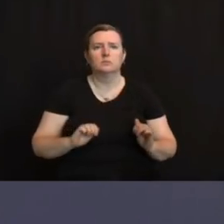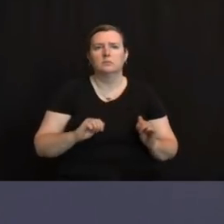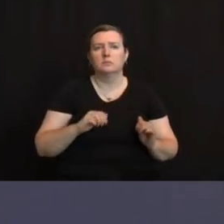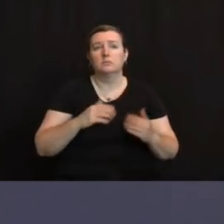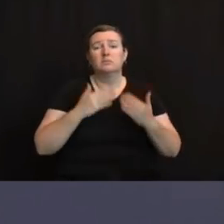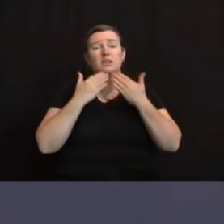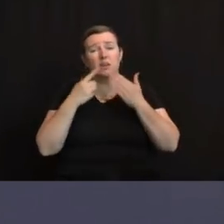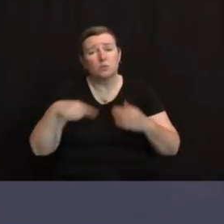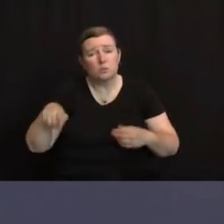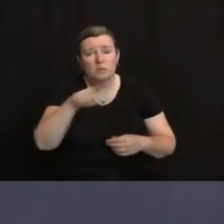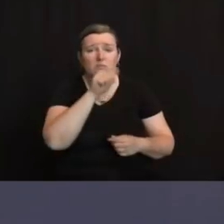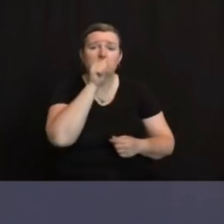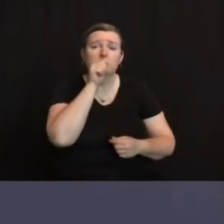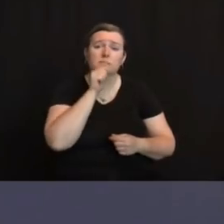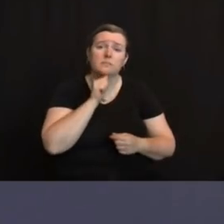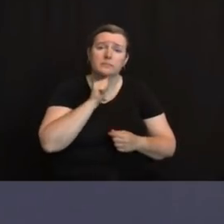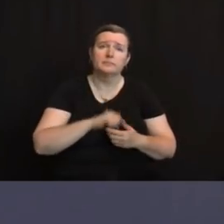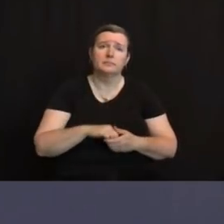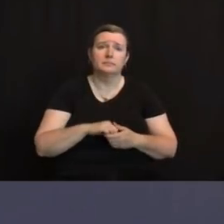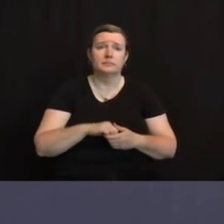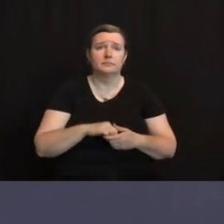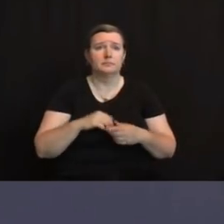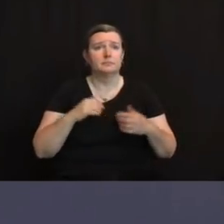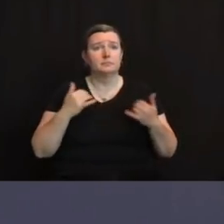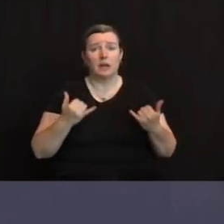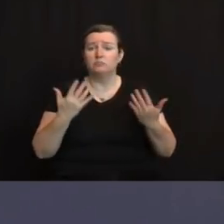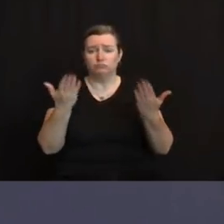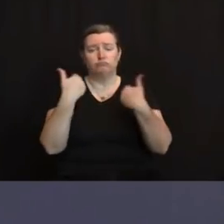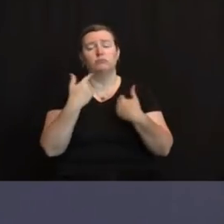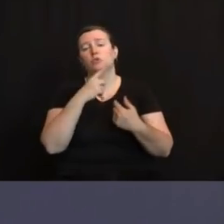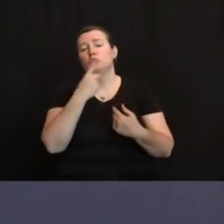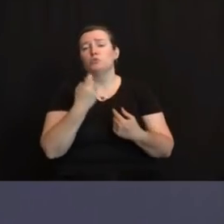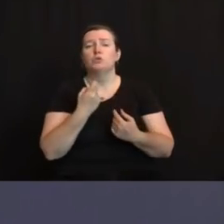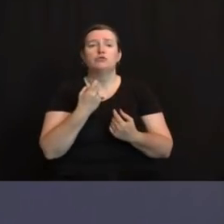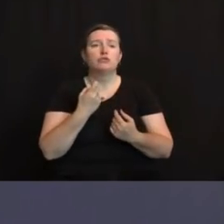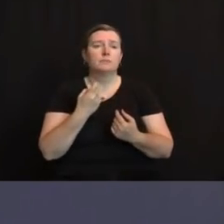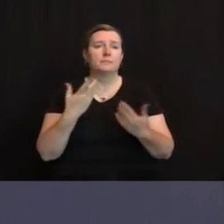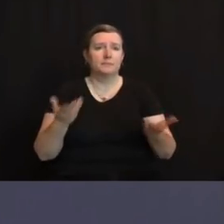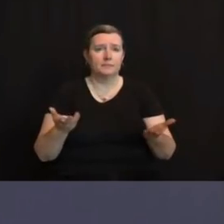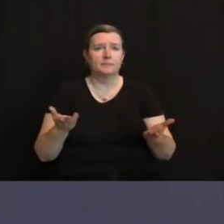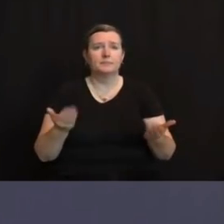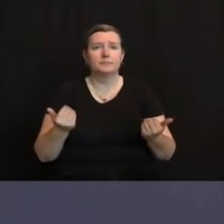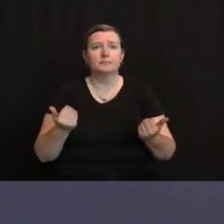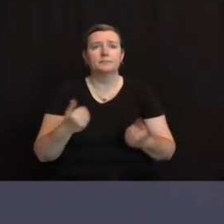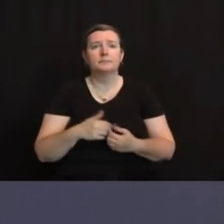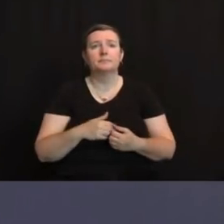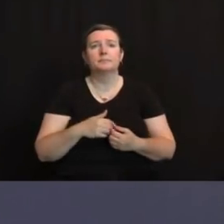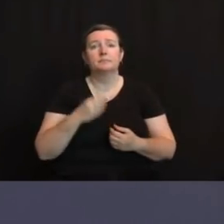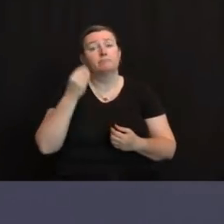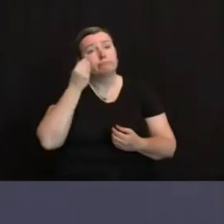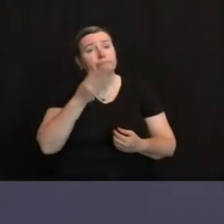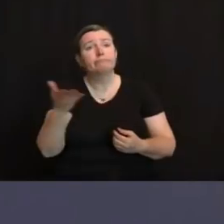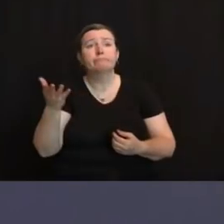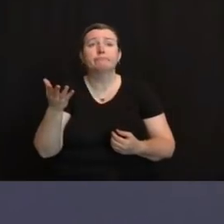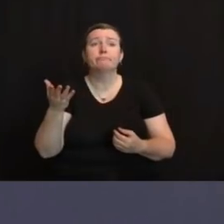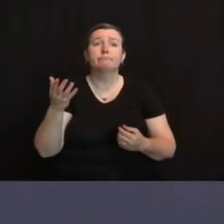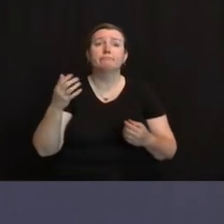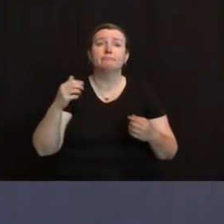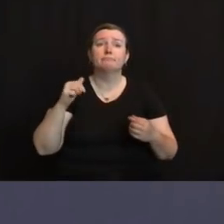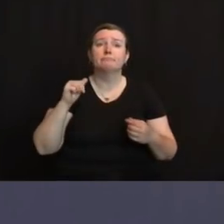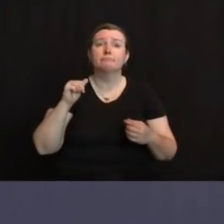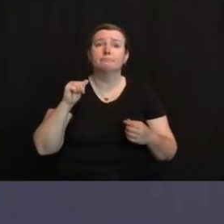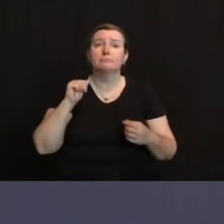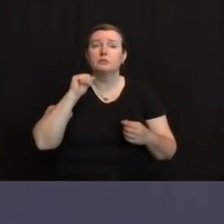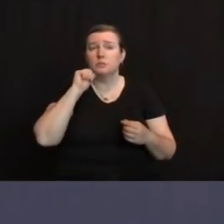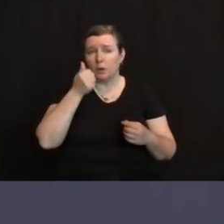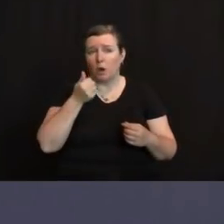you. And again, I think we'll start down here today with Matt Arco. And again, unless you hear otherwise from us, we're going to be together. Dan